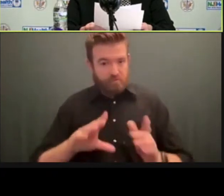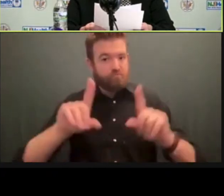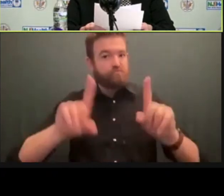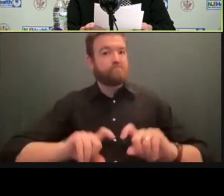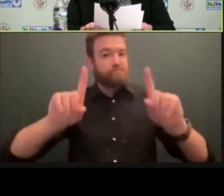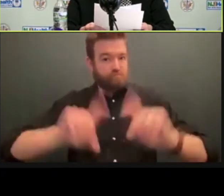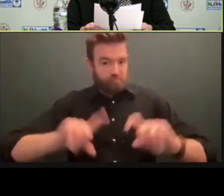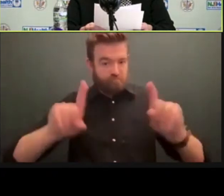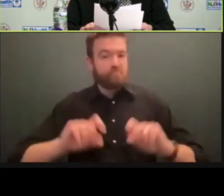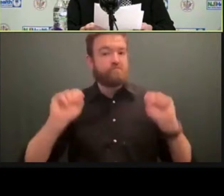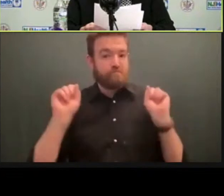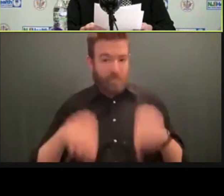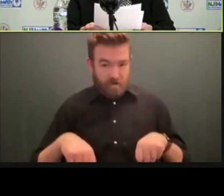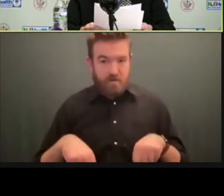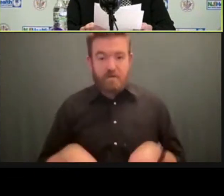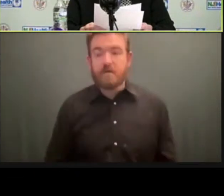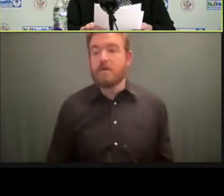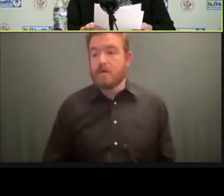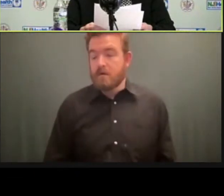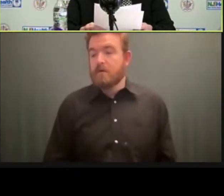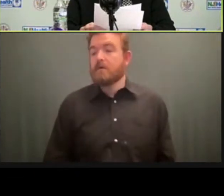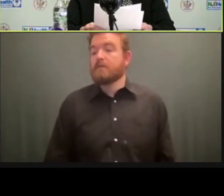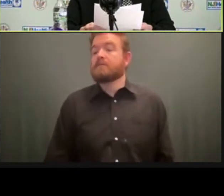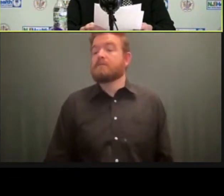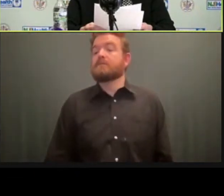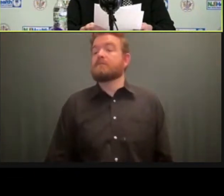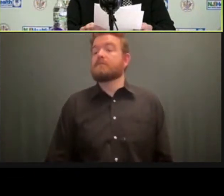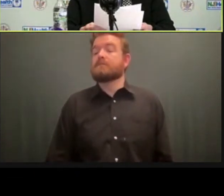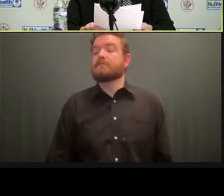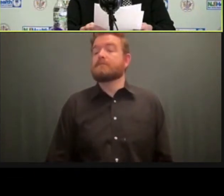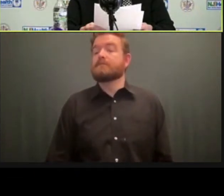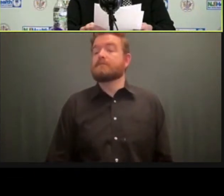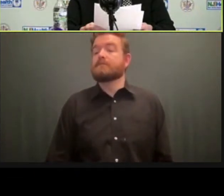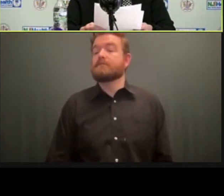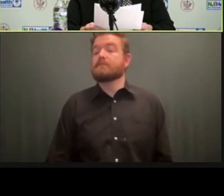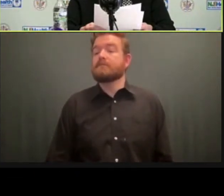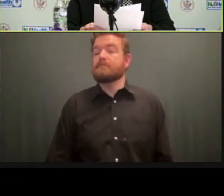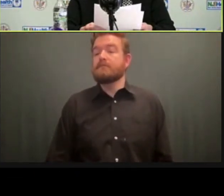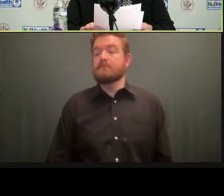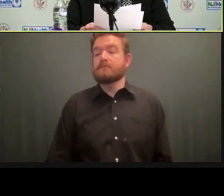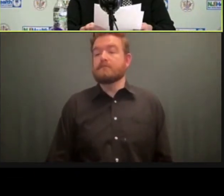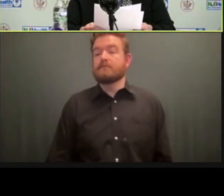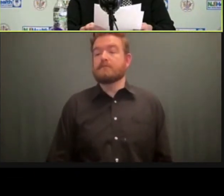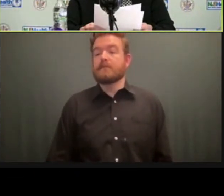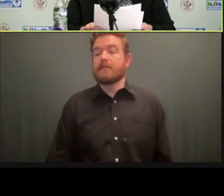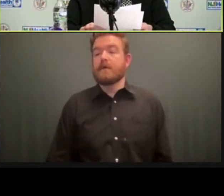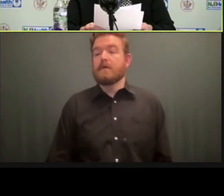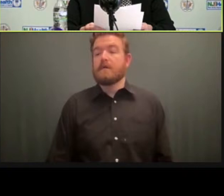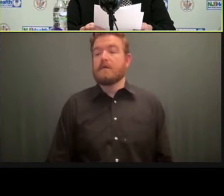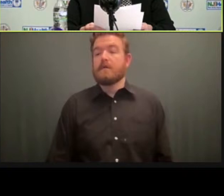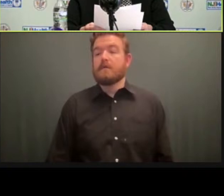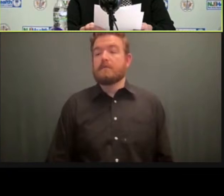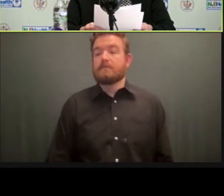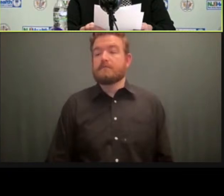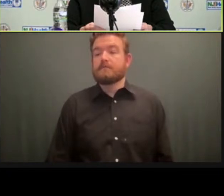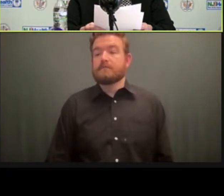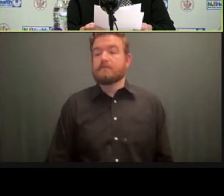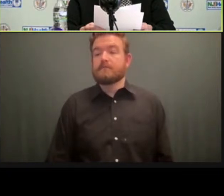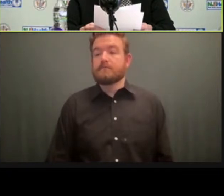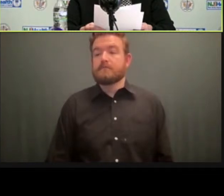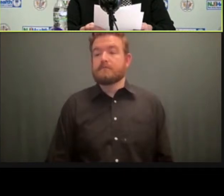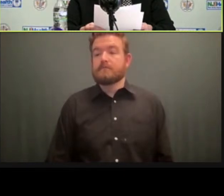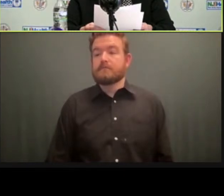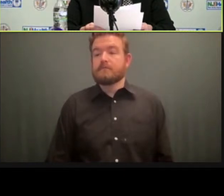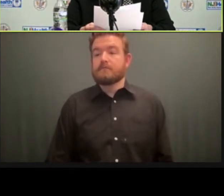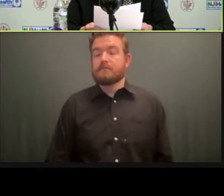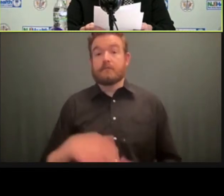site partners, asking them to prioritize appointments and walk-in availability for children and their families this week.